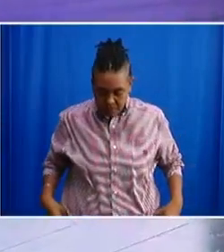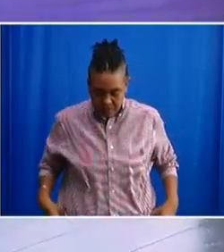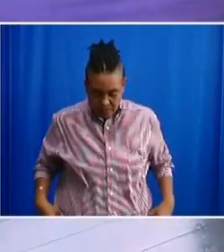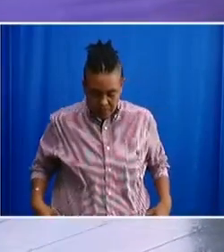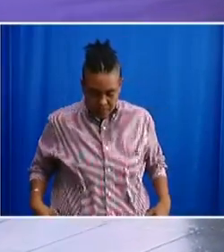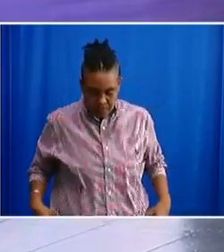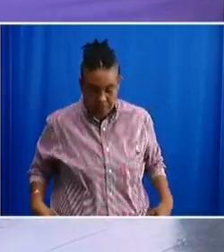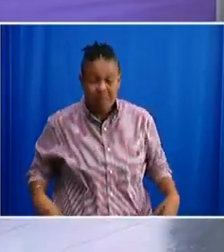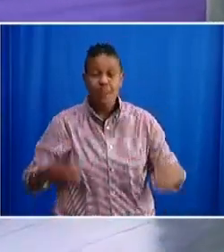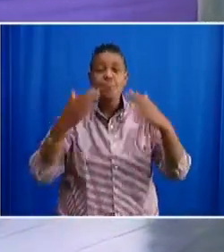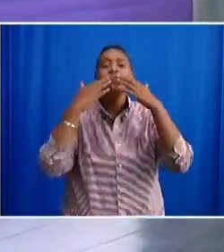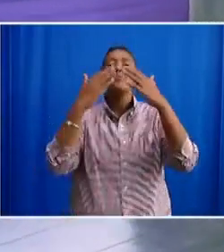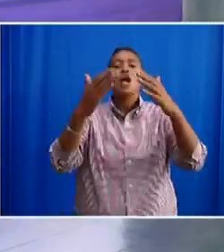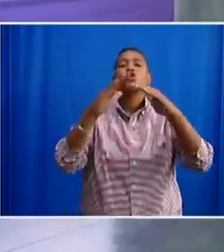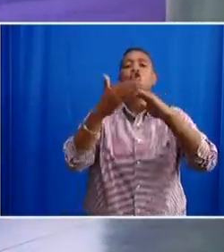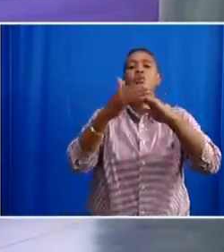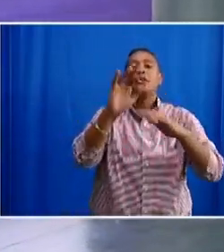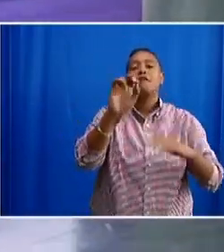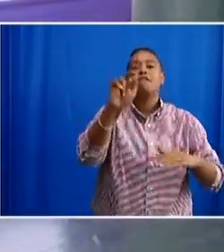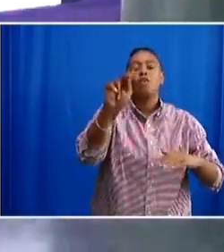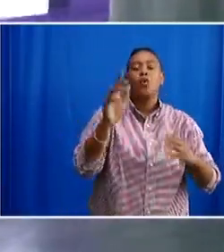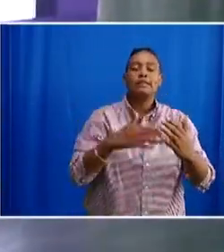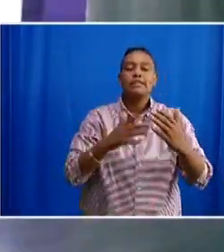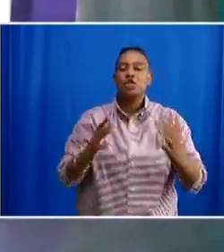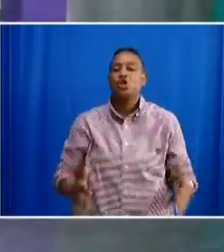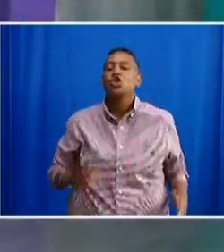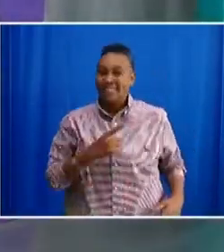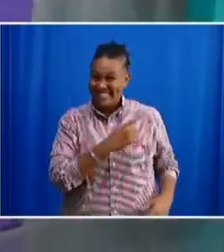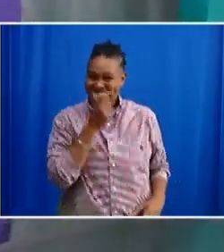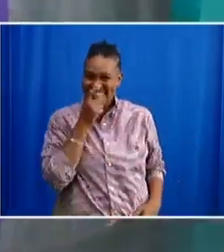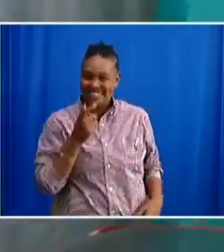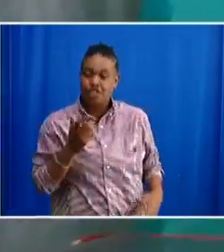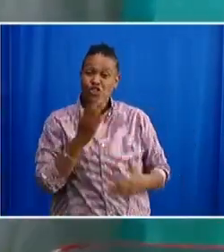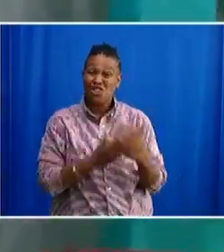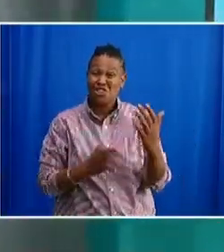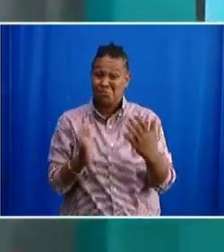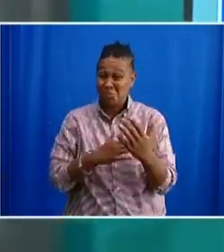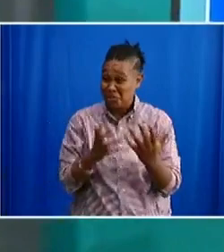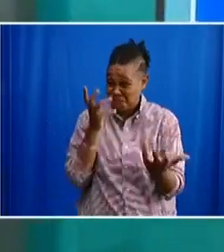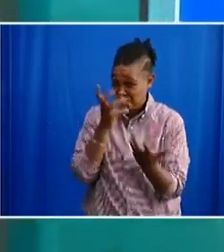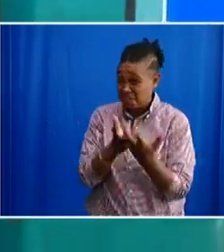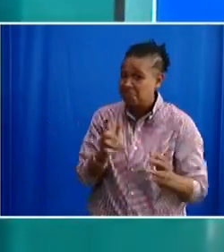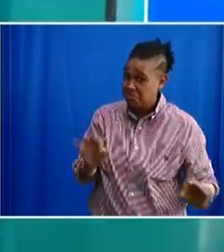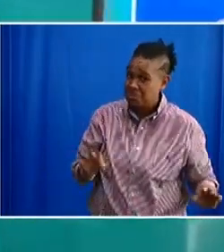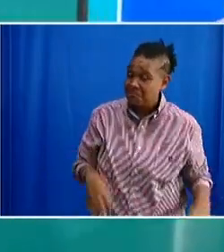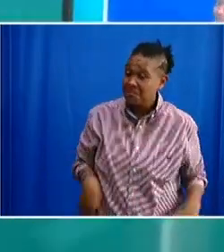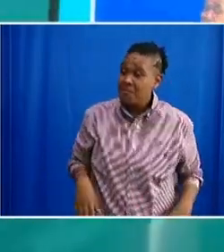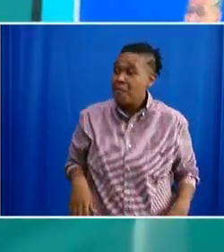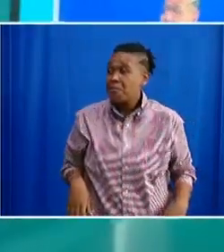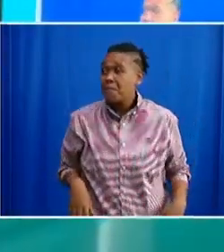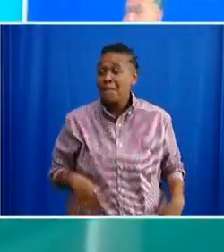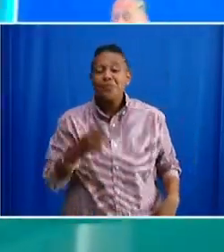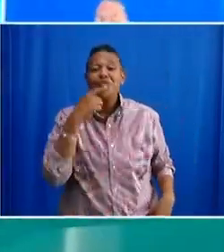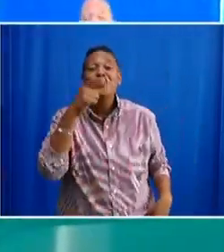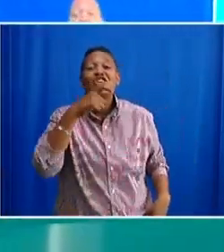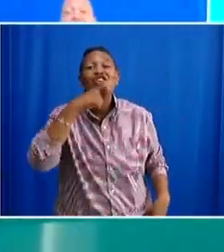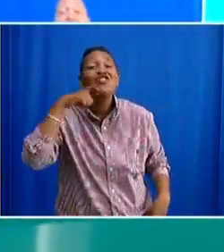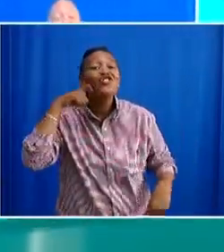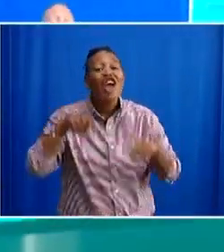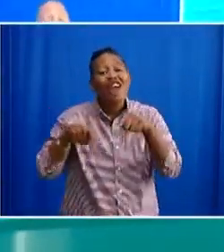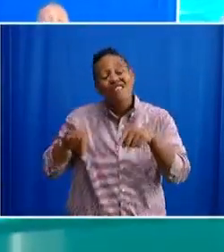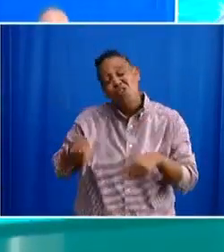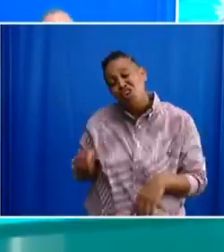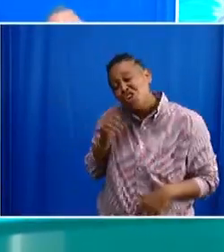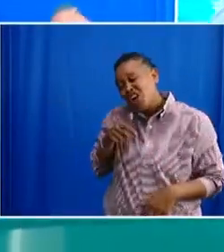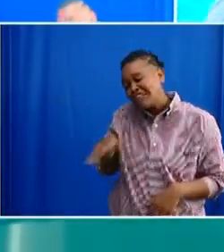Thank you, Jamaican folk singers. Some of the lyrics fitting, you know. And as a dry foot gal, I